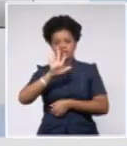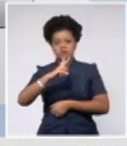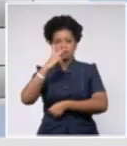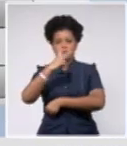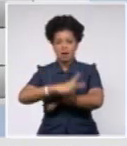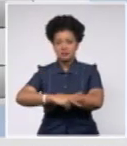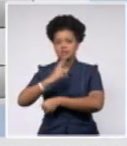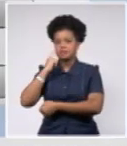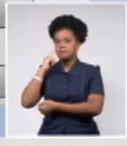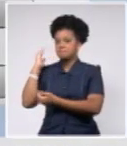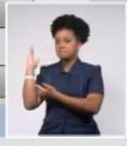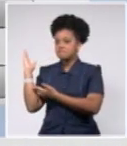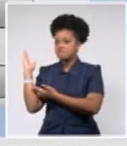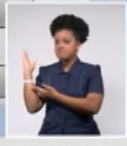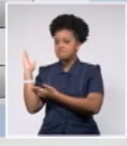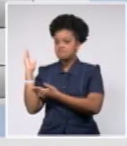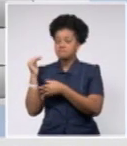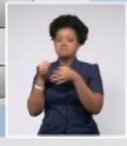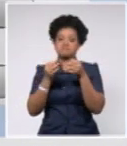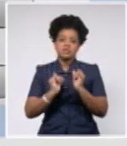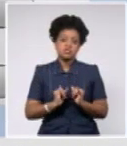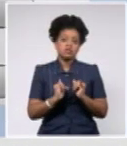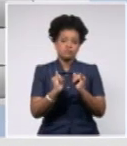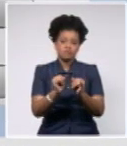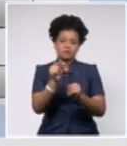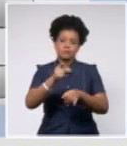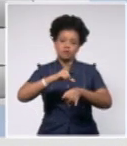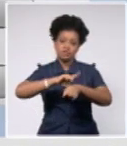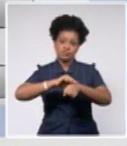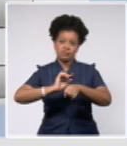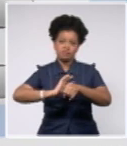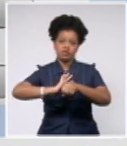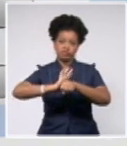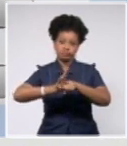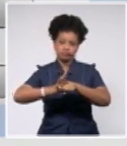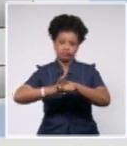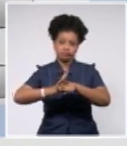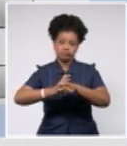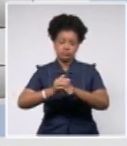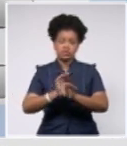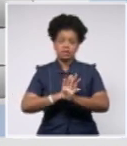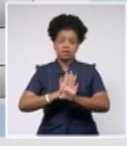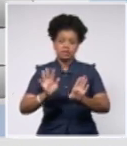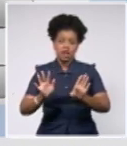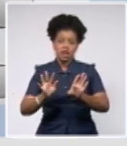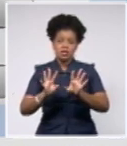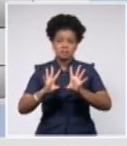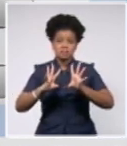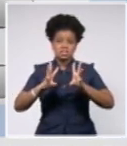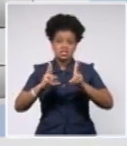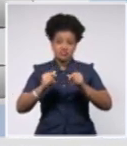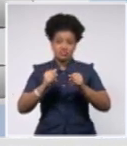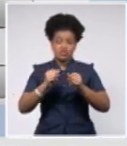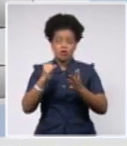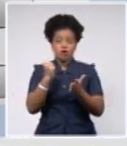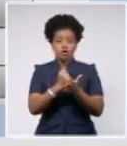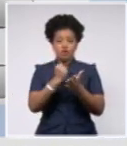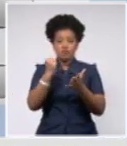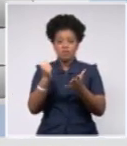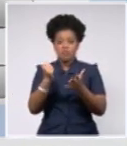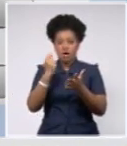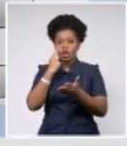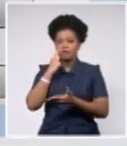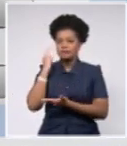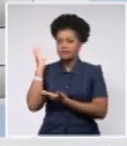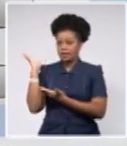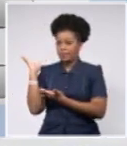Now we are going to turn our attention to the world. As of yesterday, COVID-19 continues to be